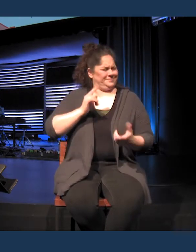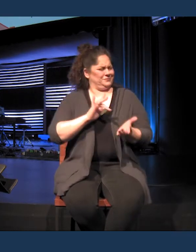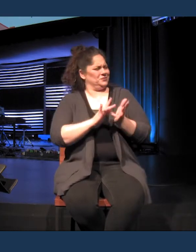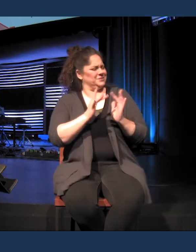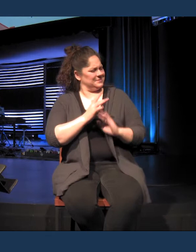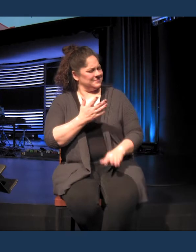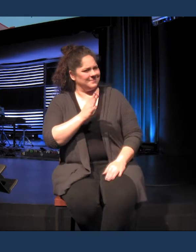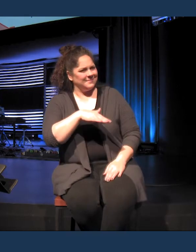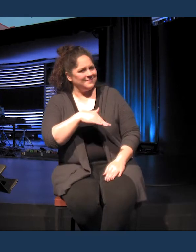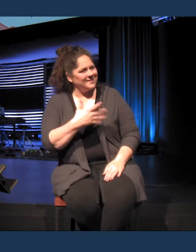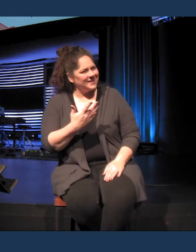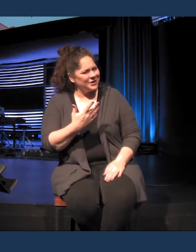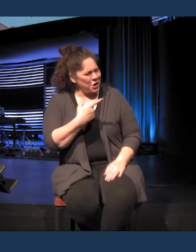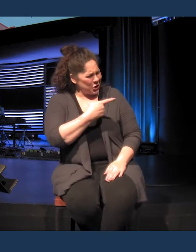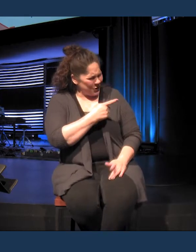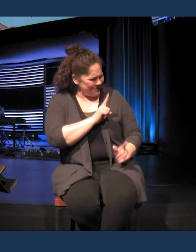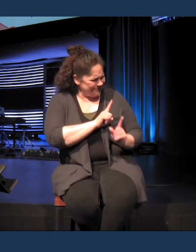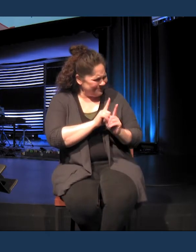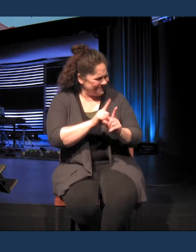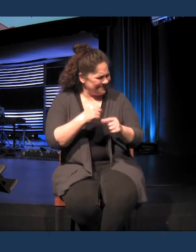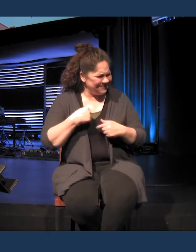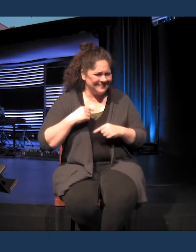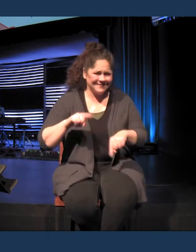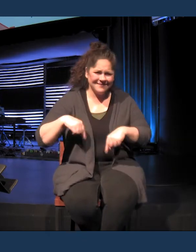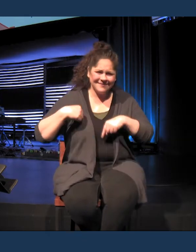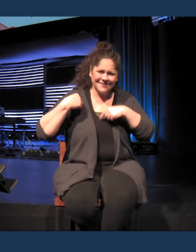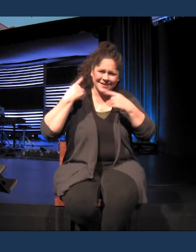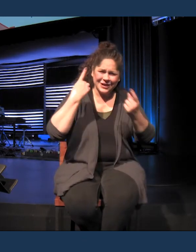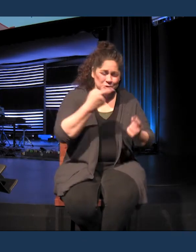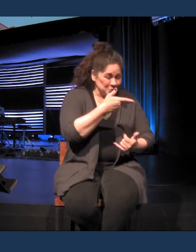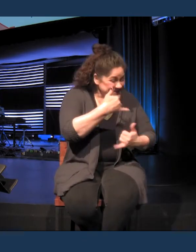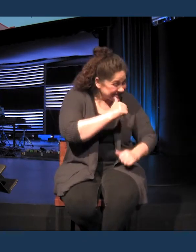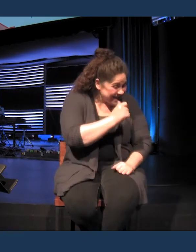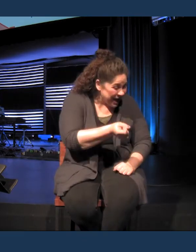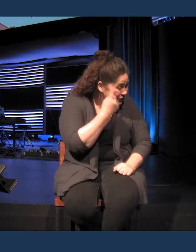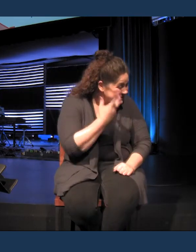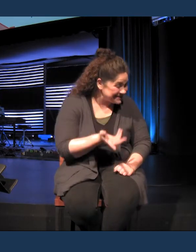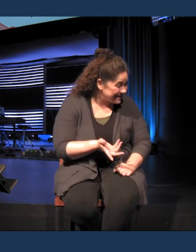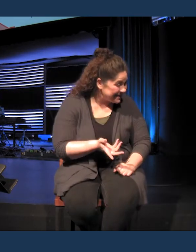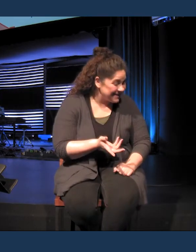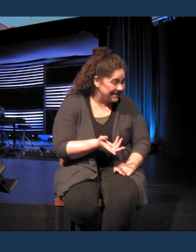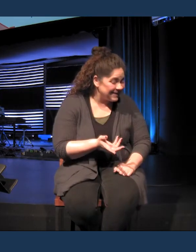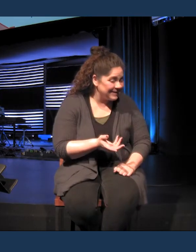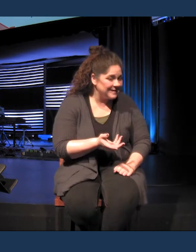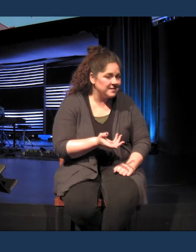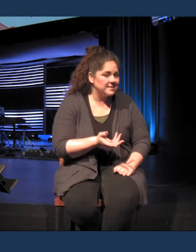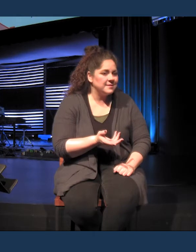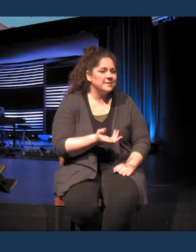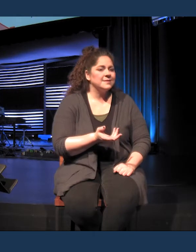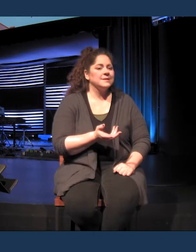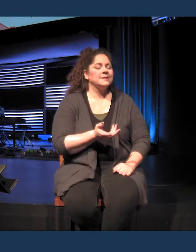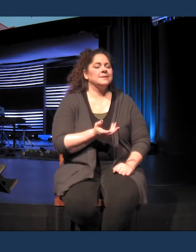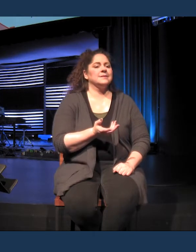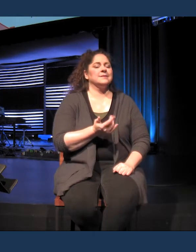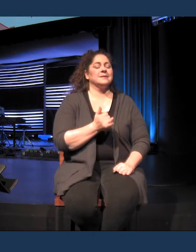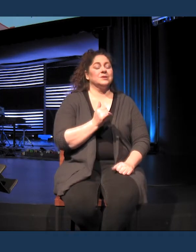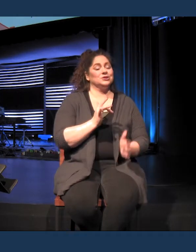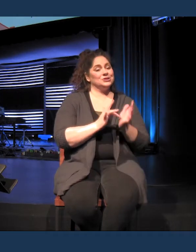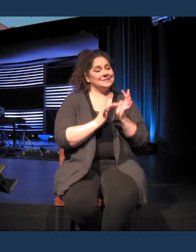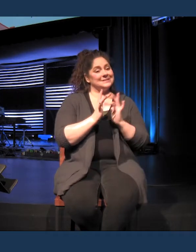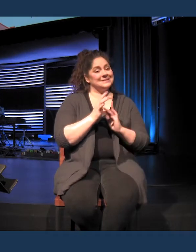Jesus said to them, you've been with me all this time and you still don't understand? And he looks at him, Jesus